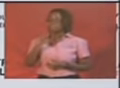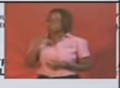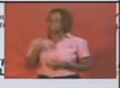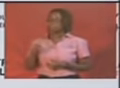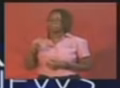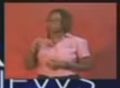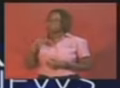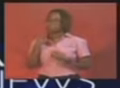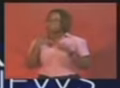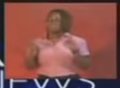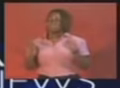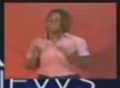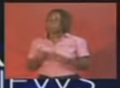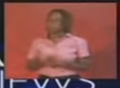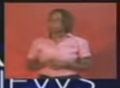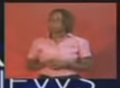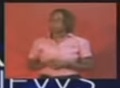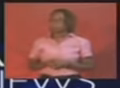Hi, good morning again.